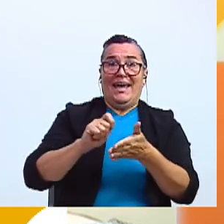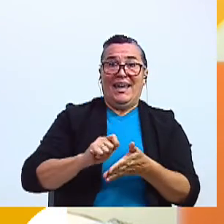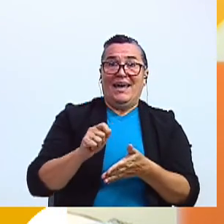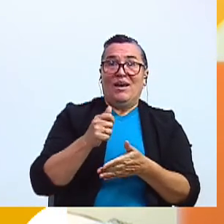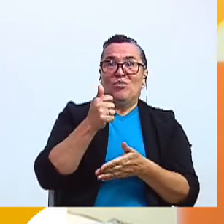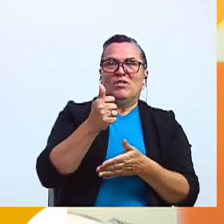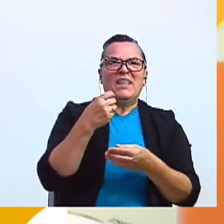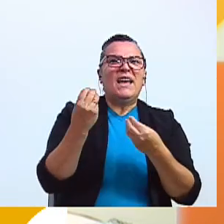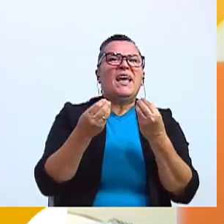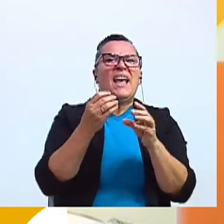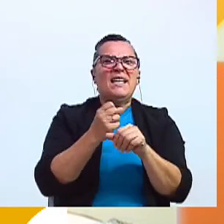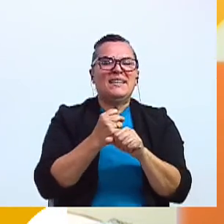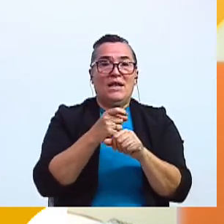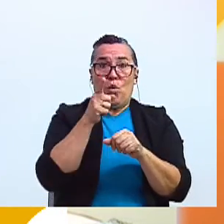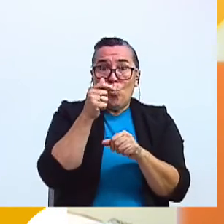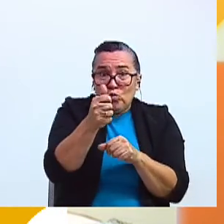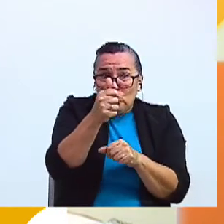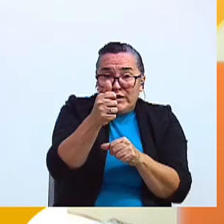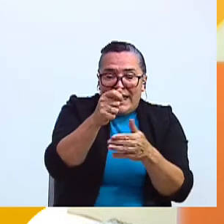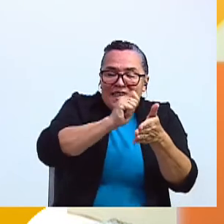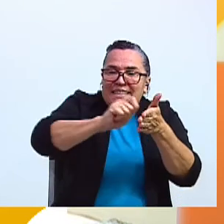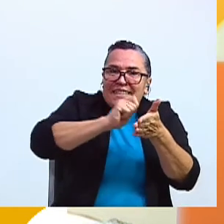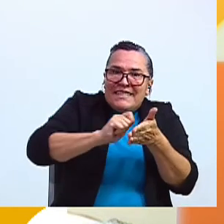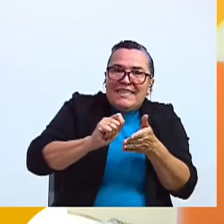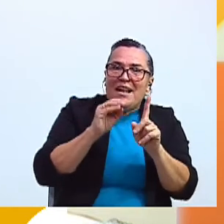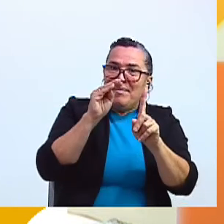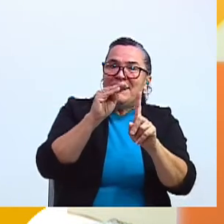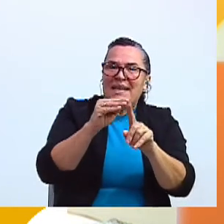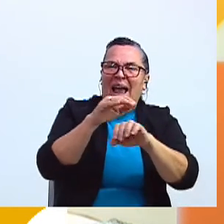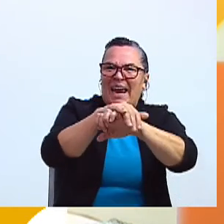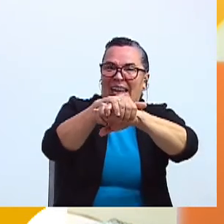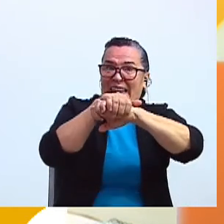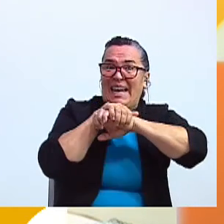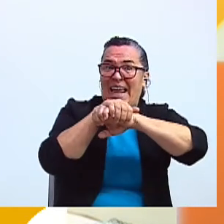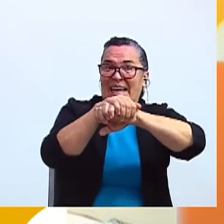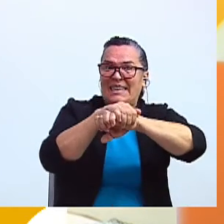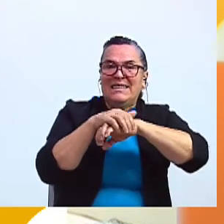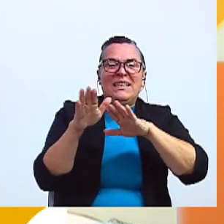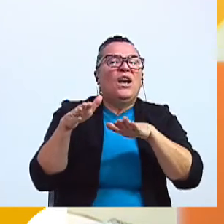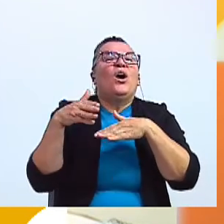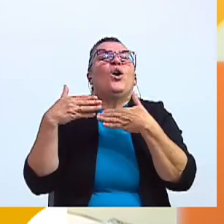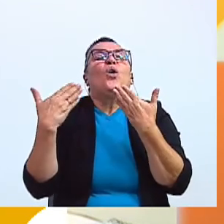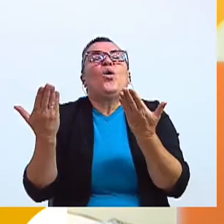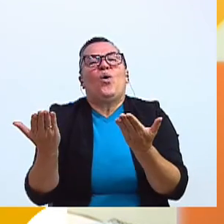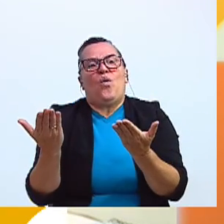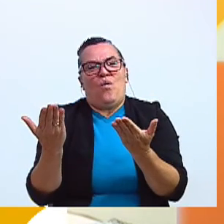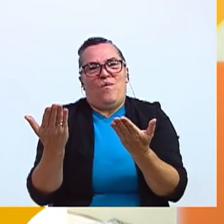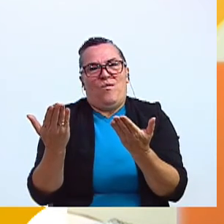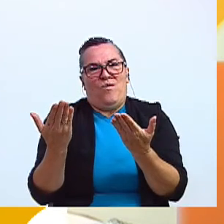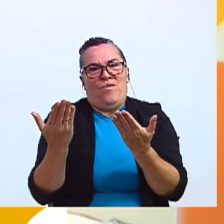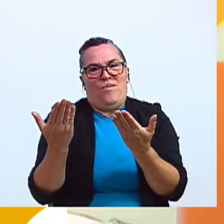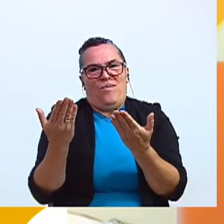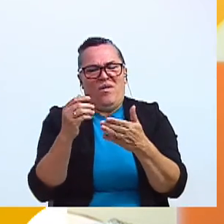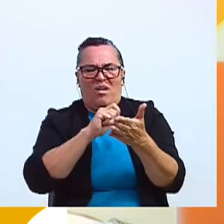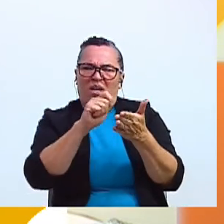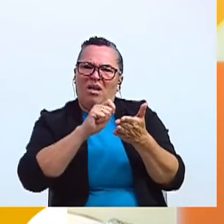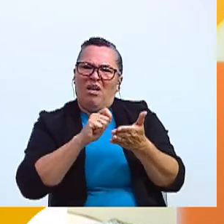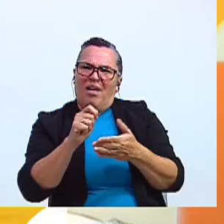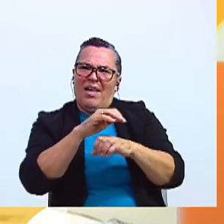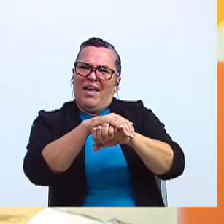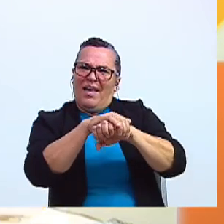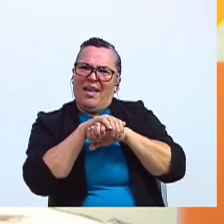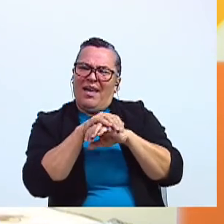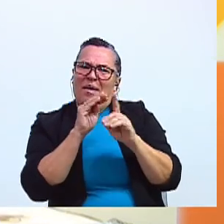do? You are going to write your message. How you are going to do that? How you are going to write your message?